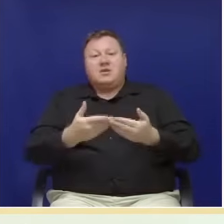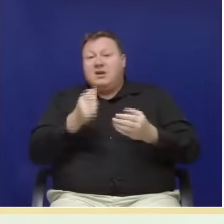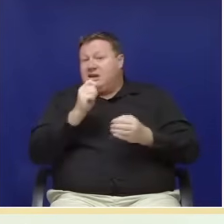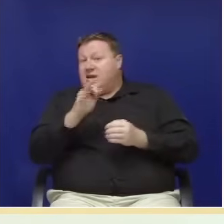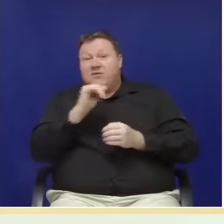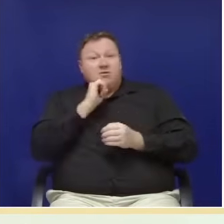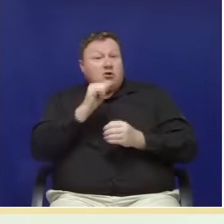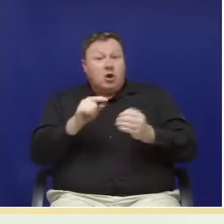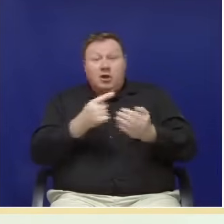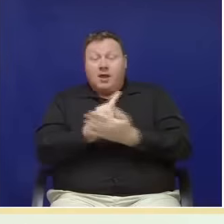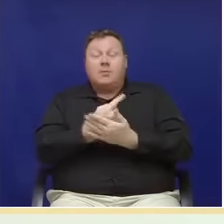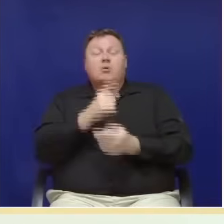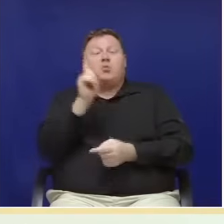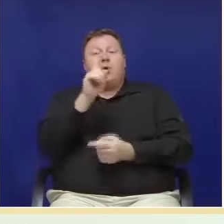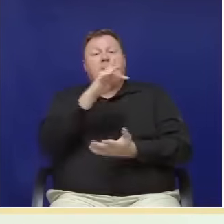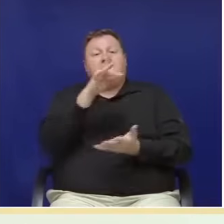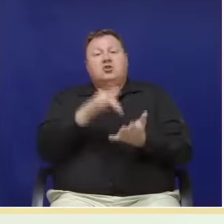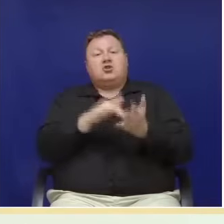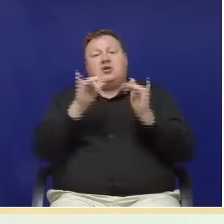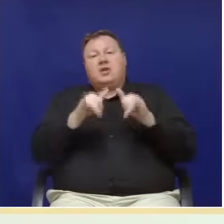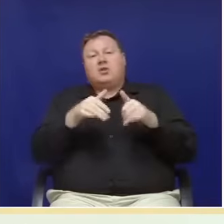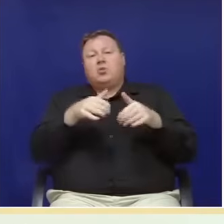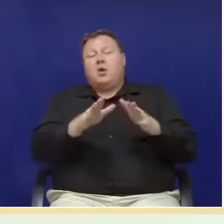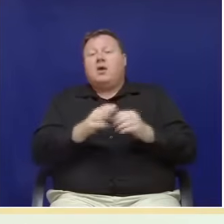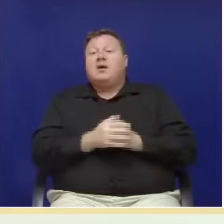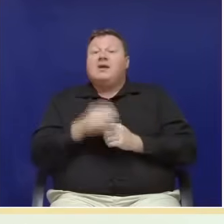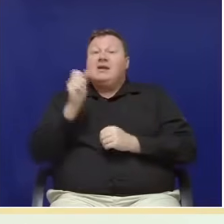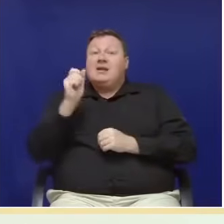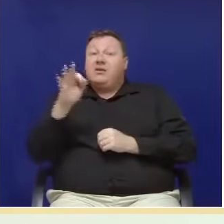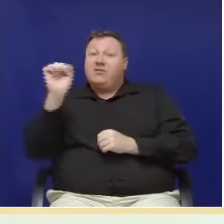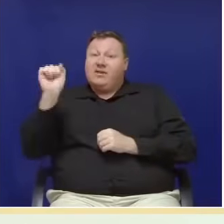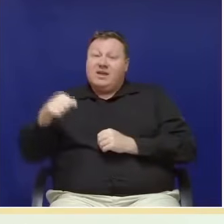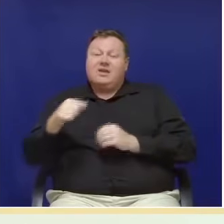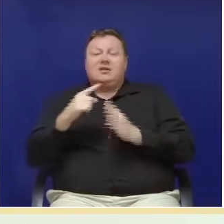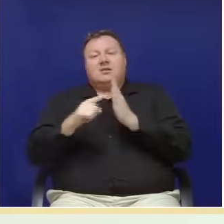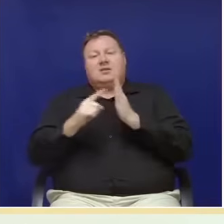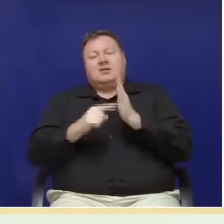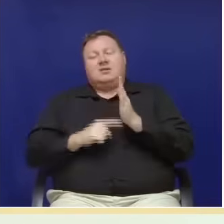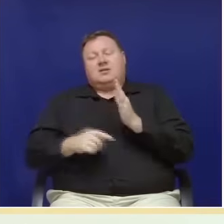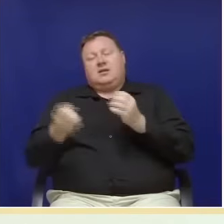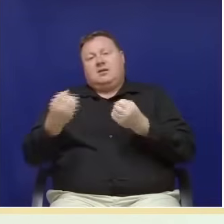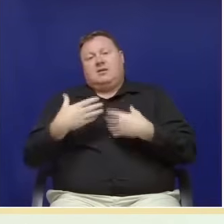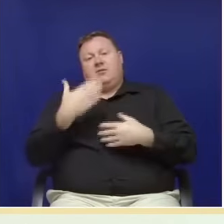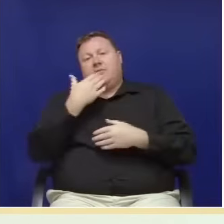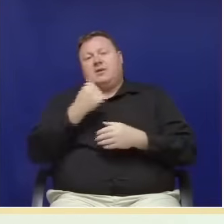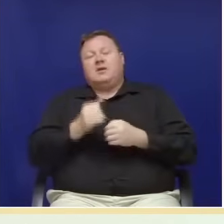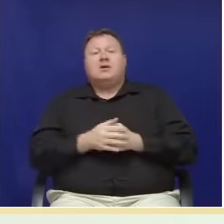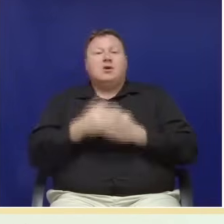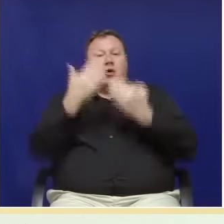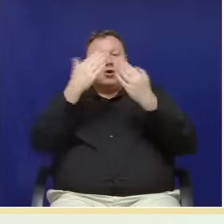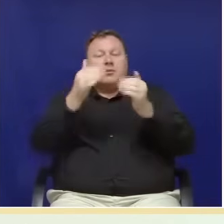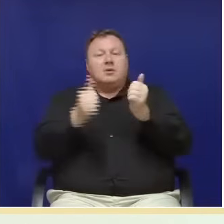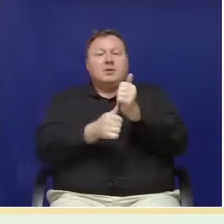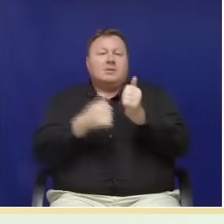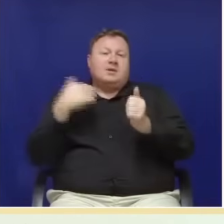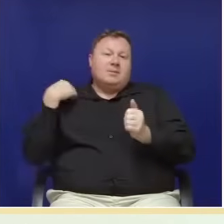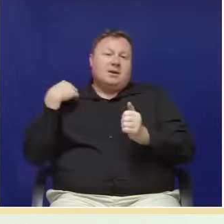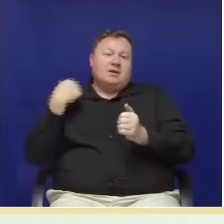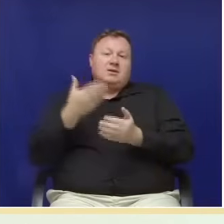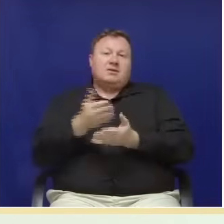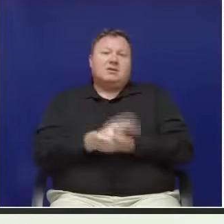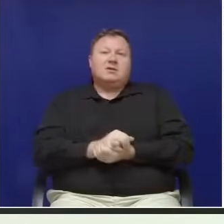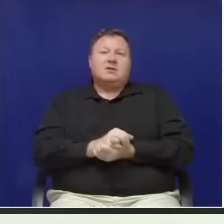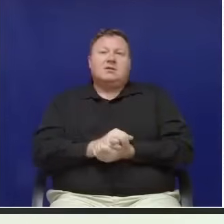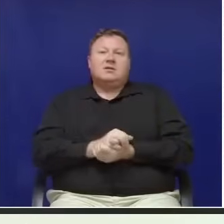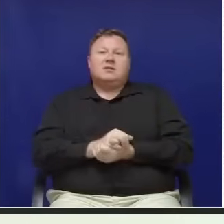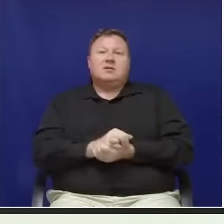position in this regard? If so, what are the relevant details? The Honorable Deputy Minister. Thank you